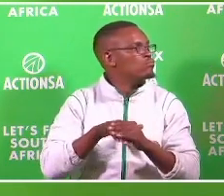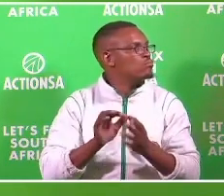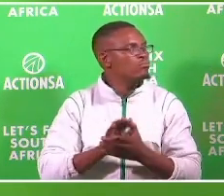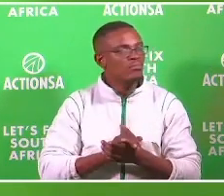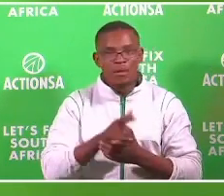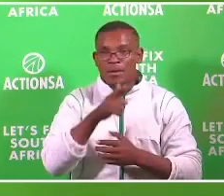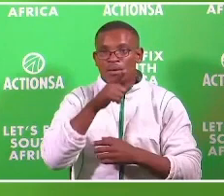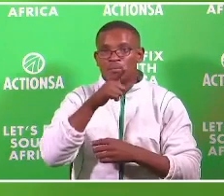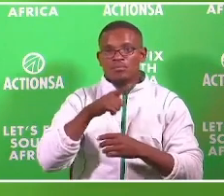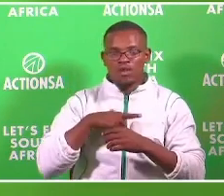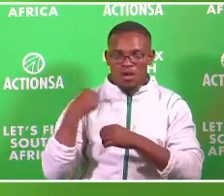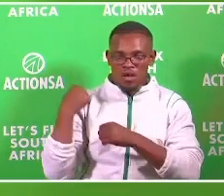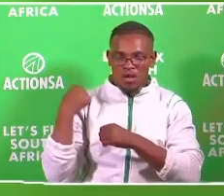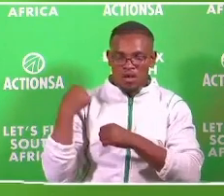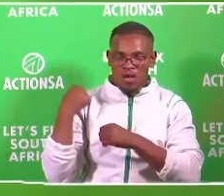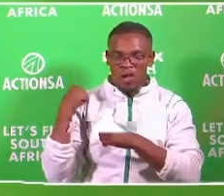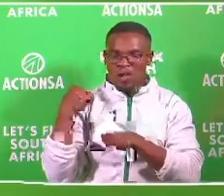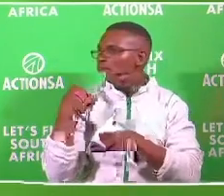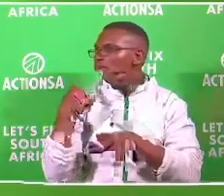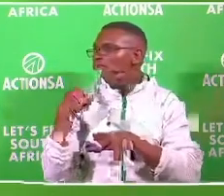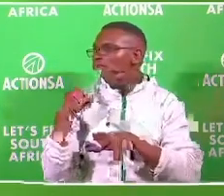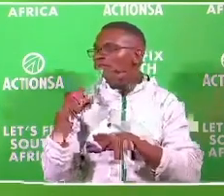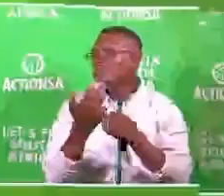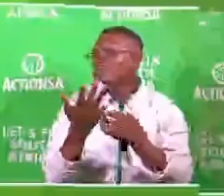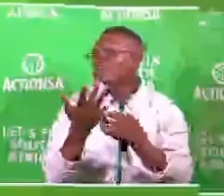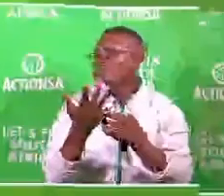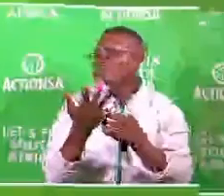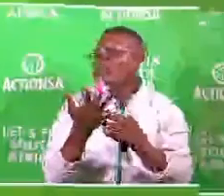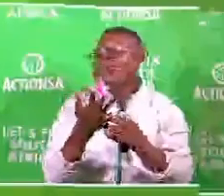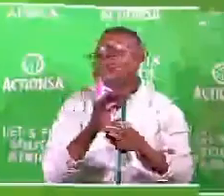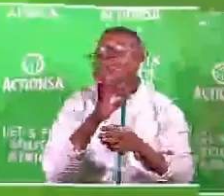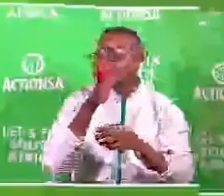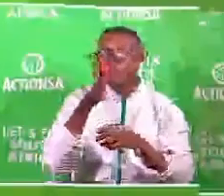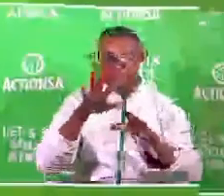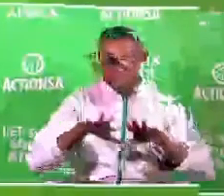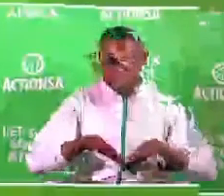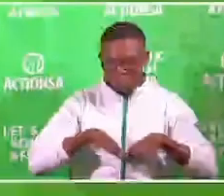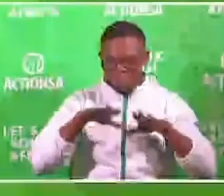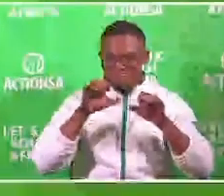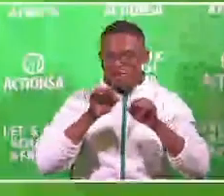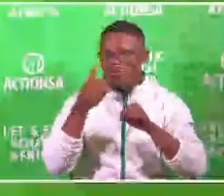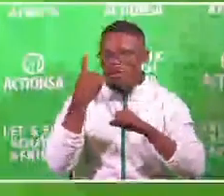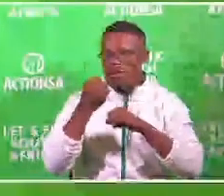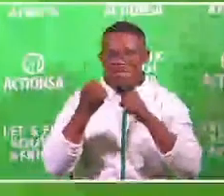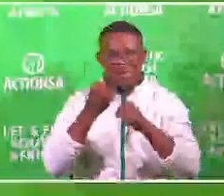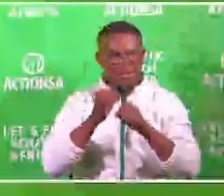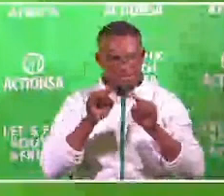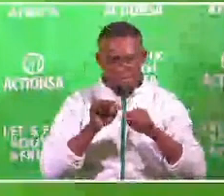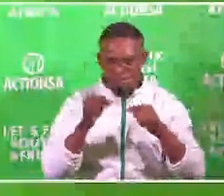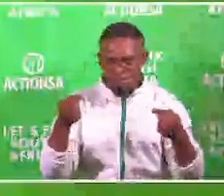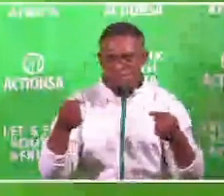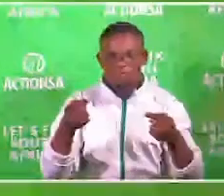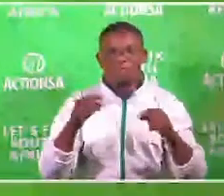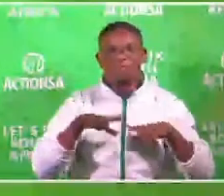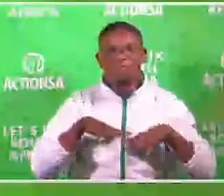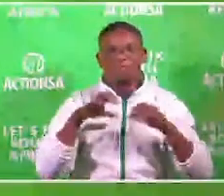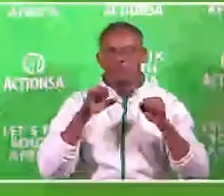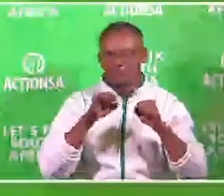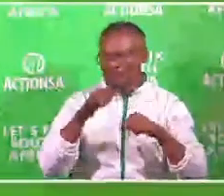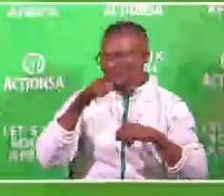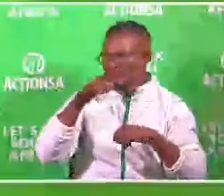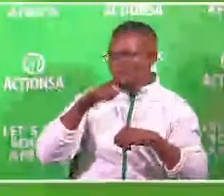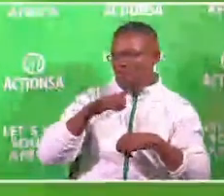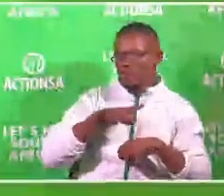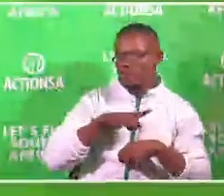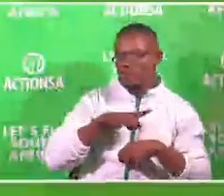we'd struggle to build structures that would barely survive a year. We were told that